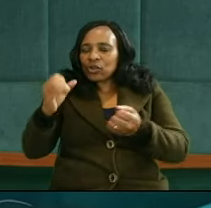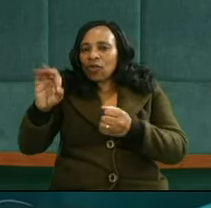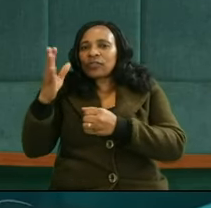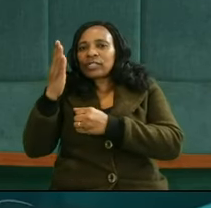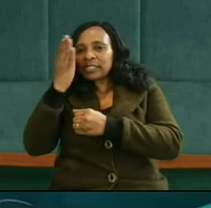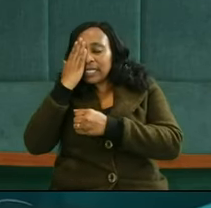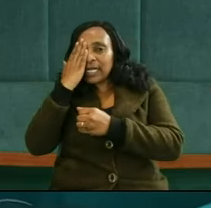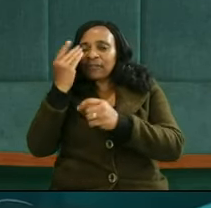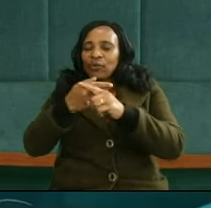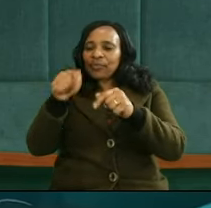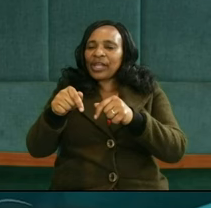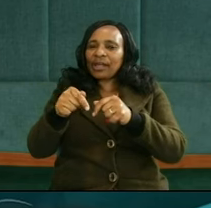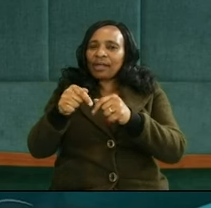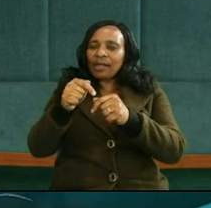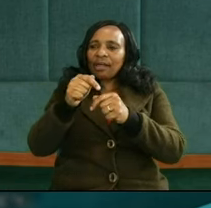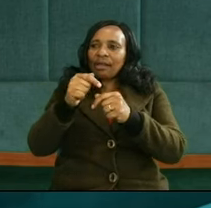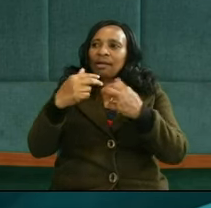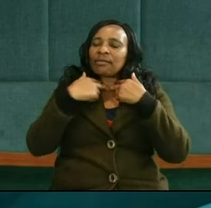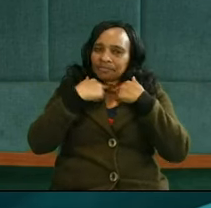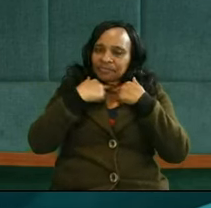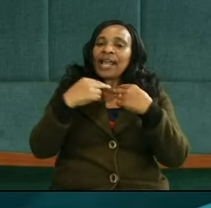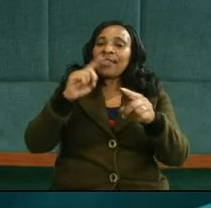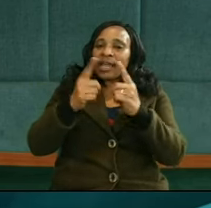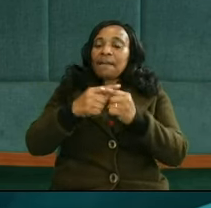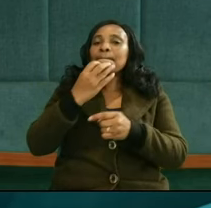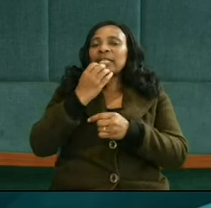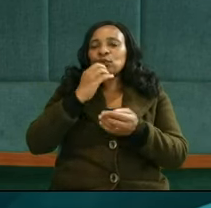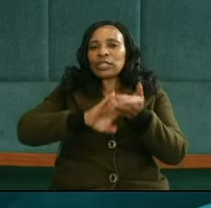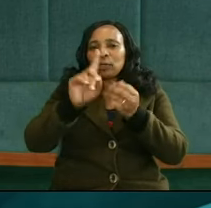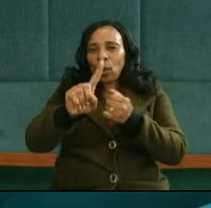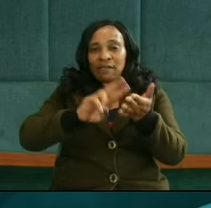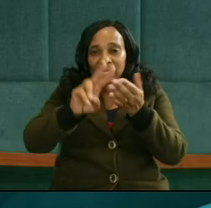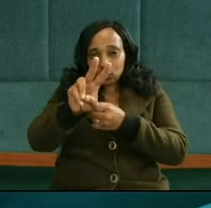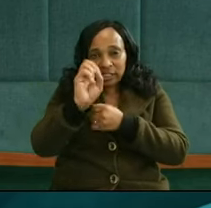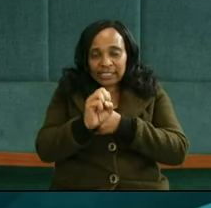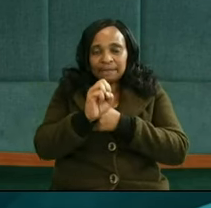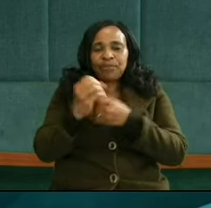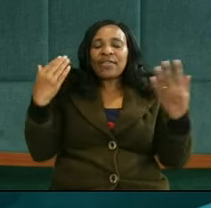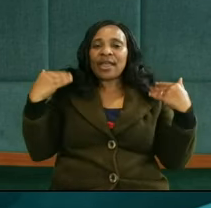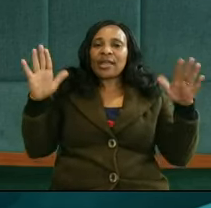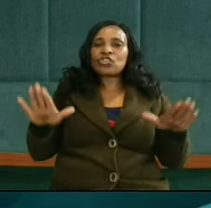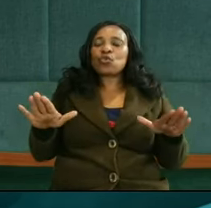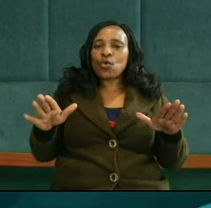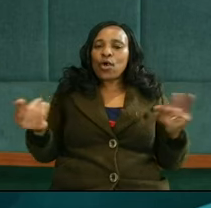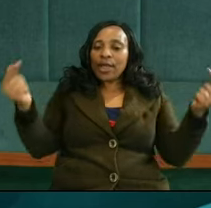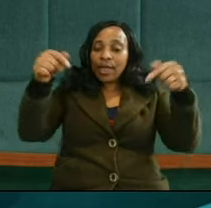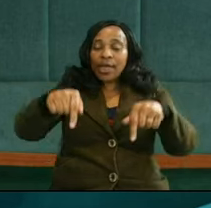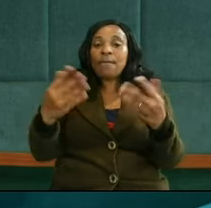Midianites. In the book of Matthew chapter 1 and verse 20, an angel came